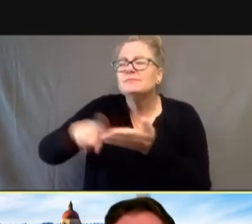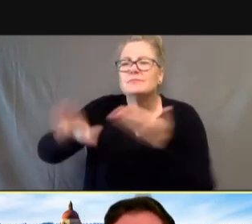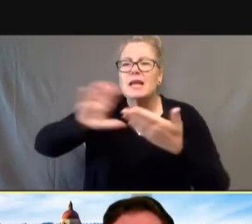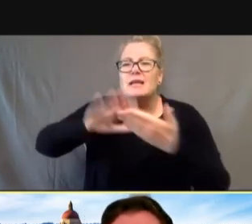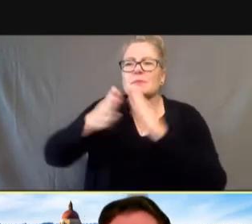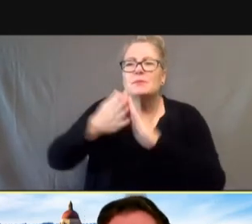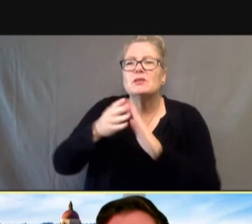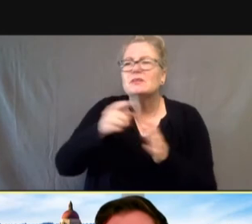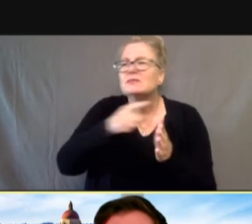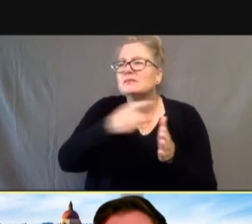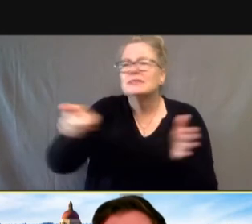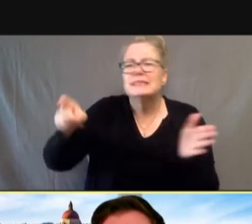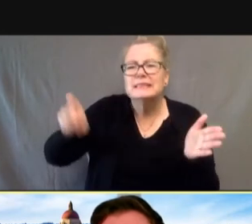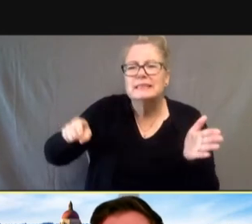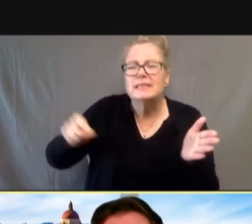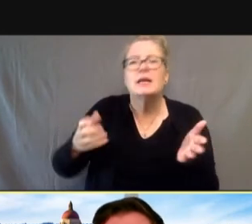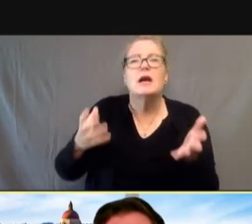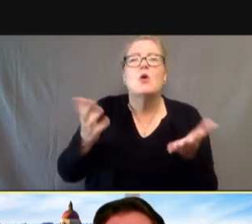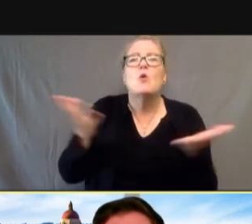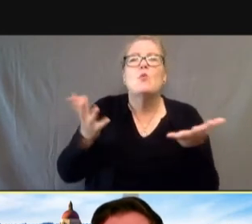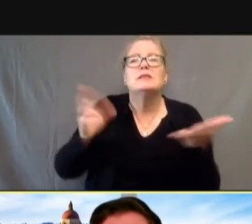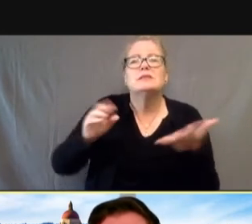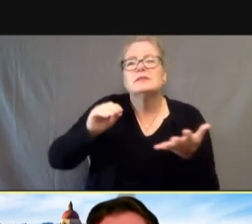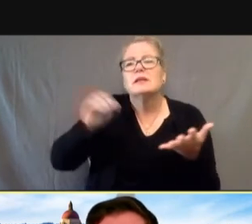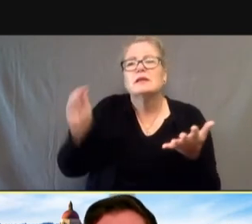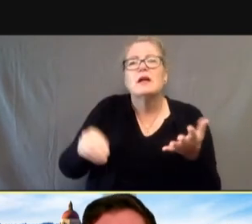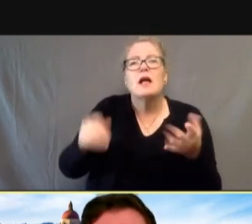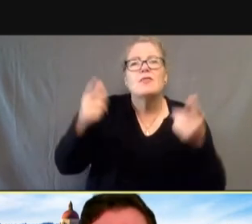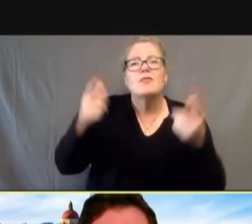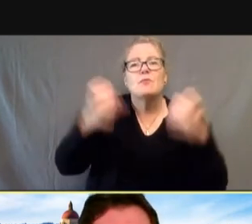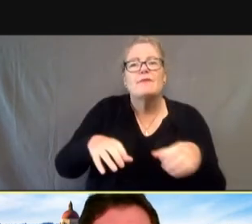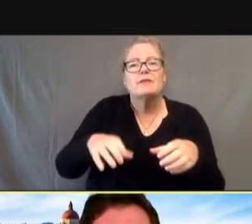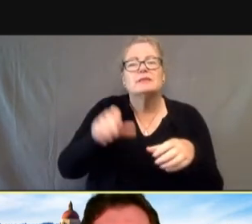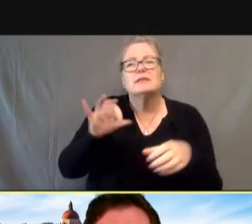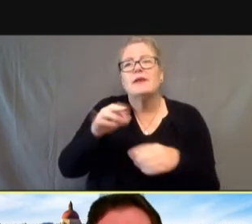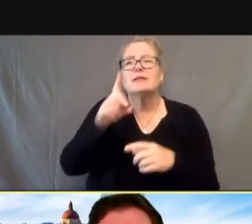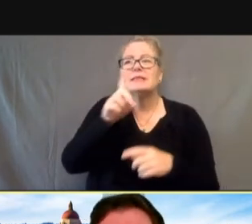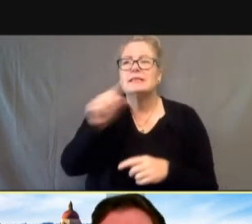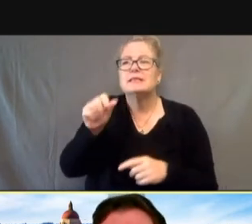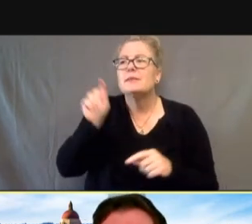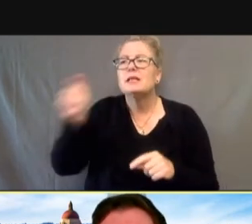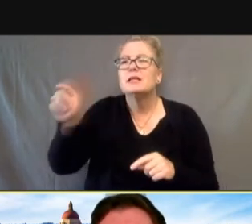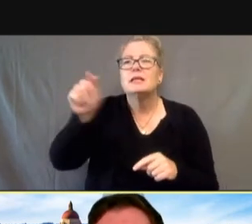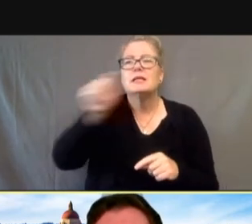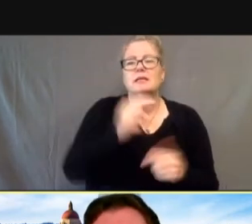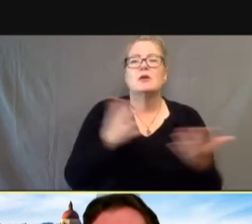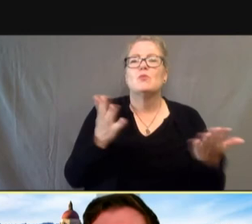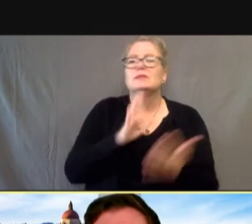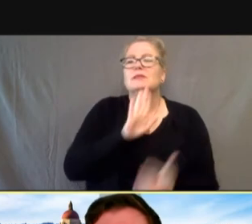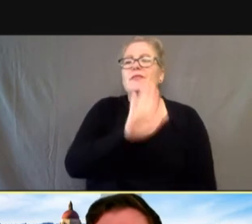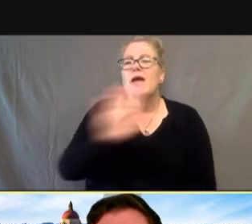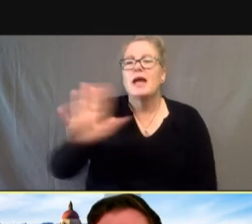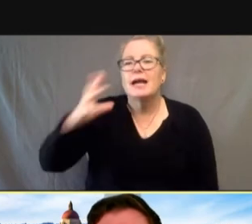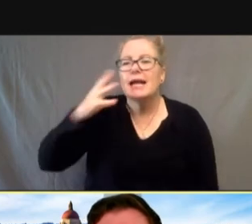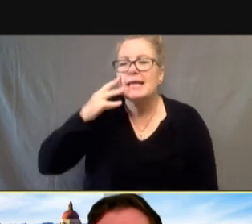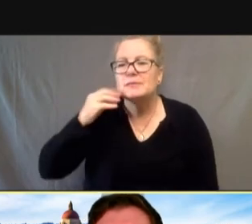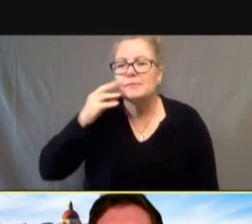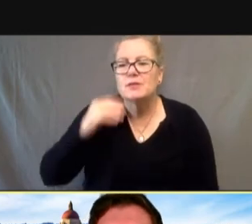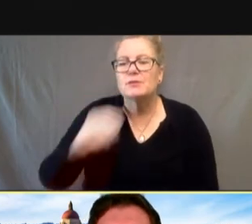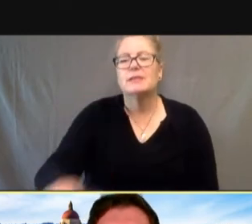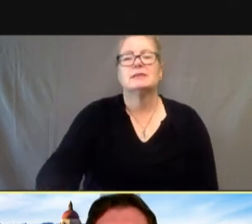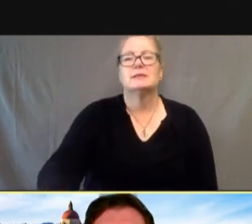is the prevalence of disability? What is the experience of people with disabilities? You can use this survey to